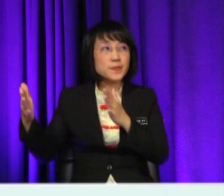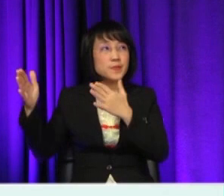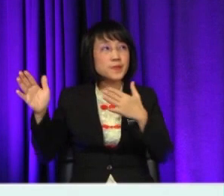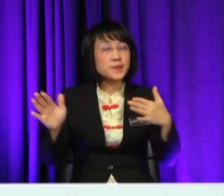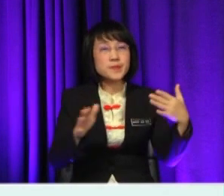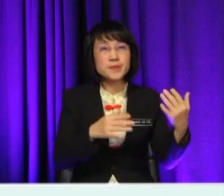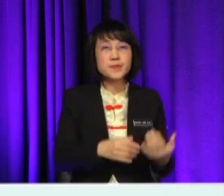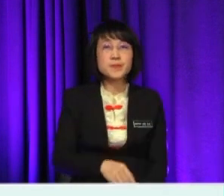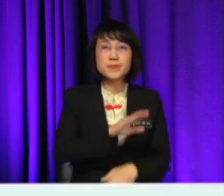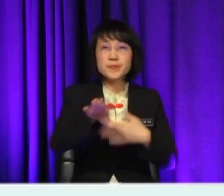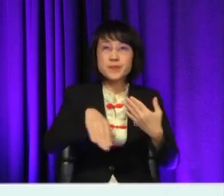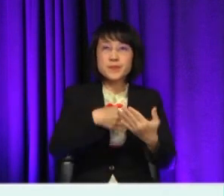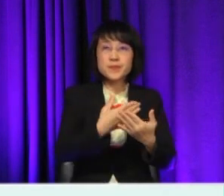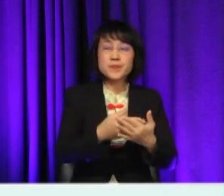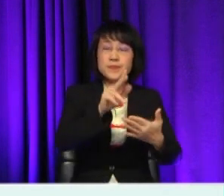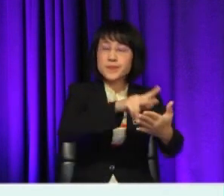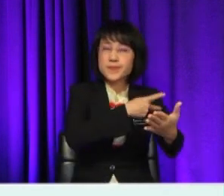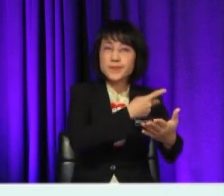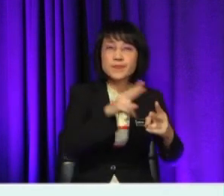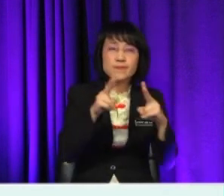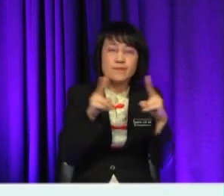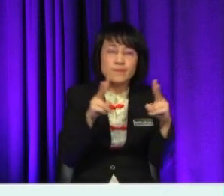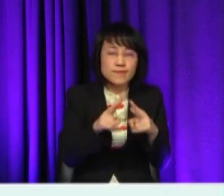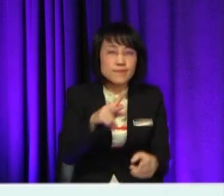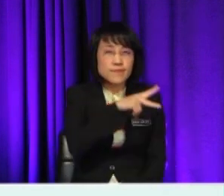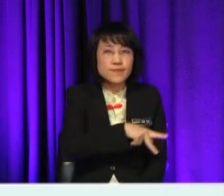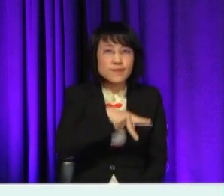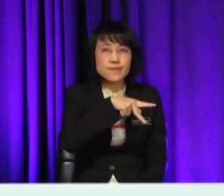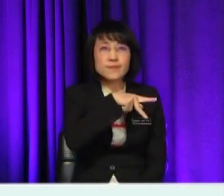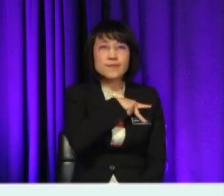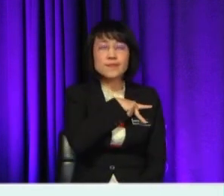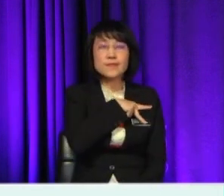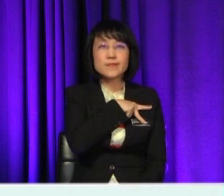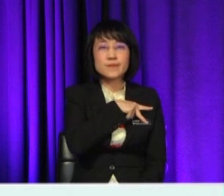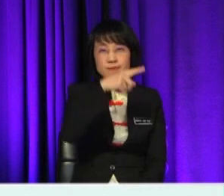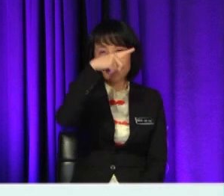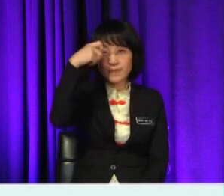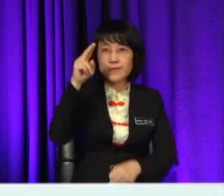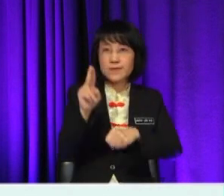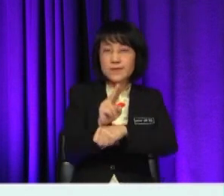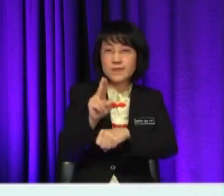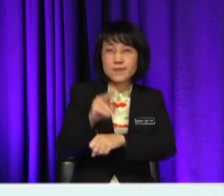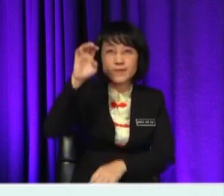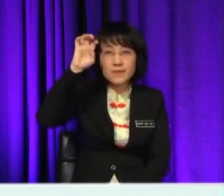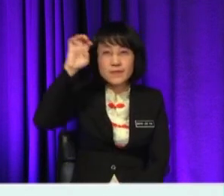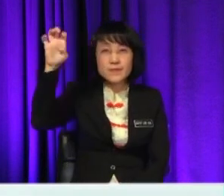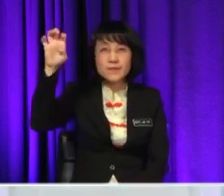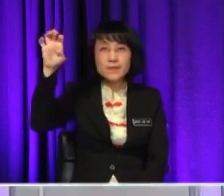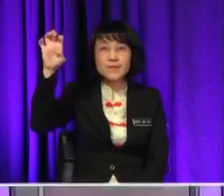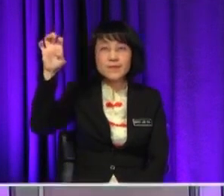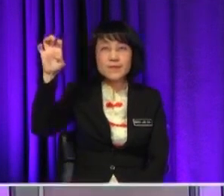poem itself is personification. Let me just... Oh, yes. Yeah. So here,